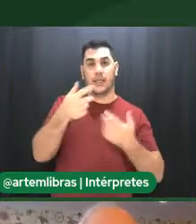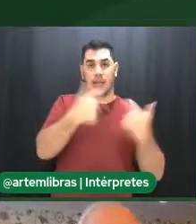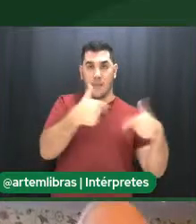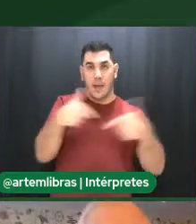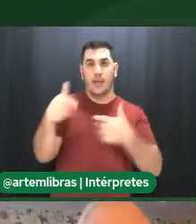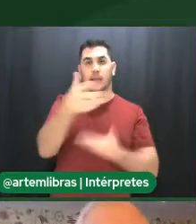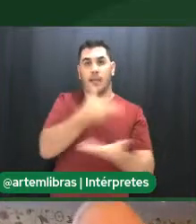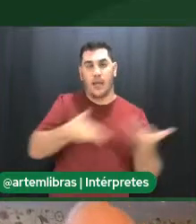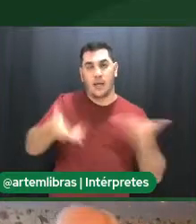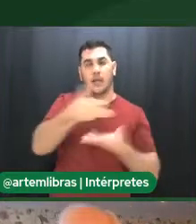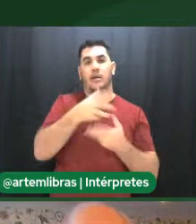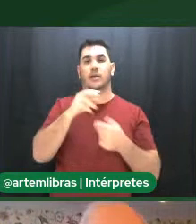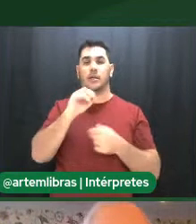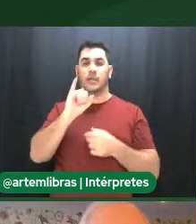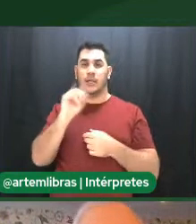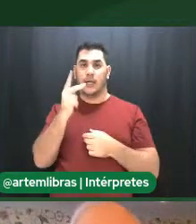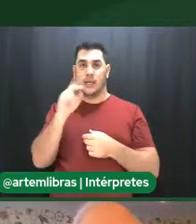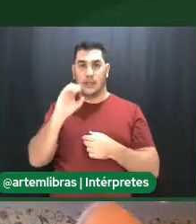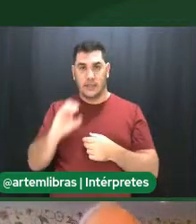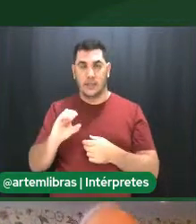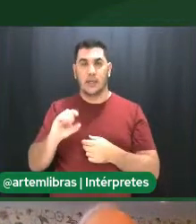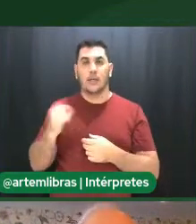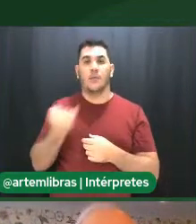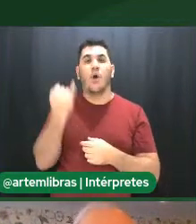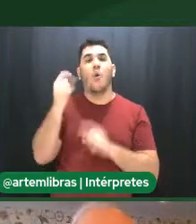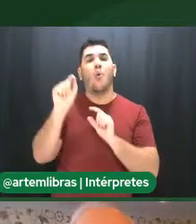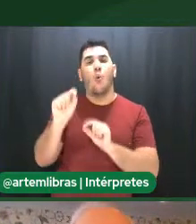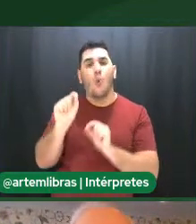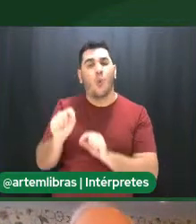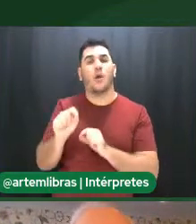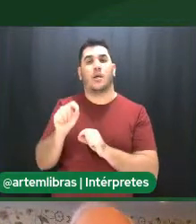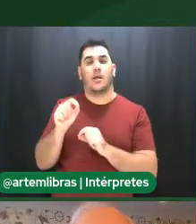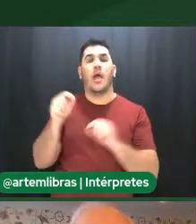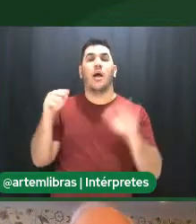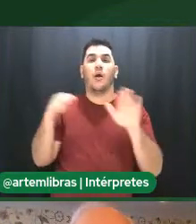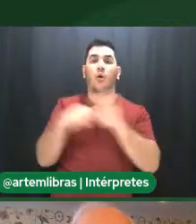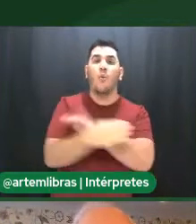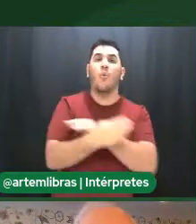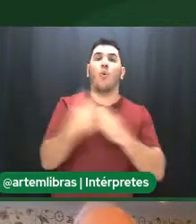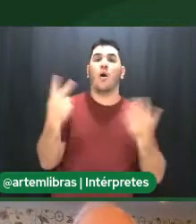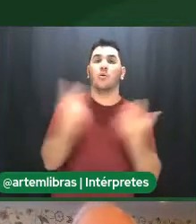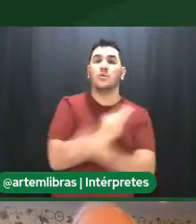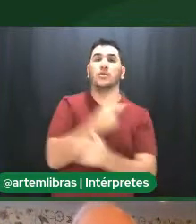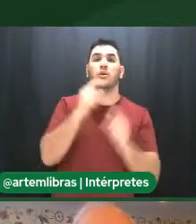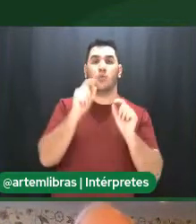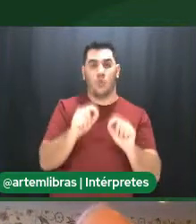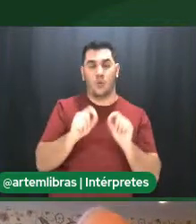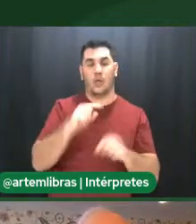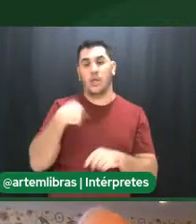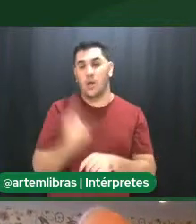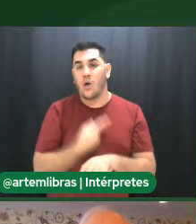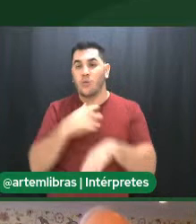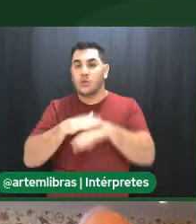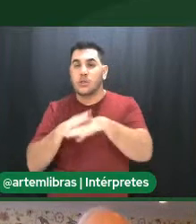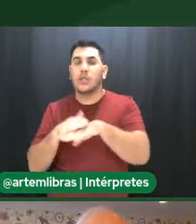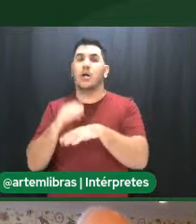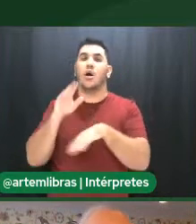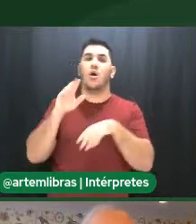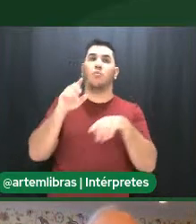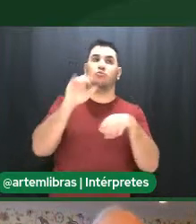become very common in almost every device that's built and become successful. So